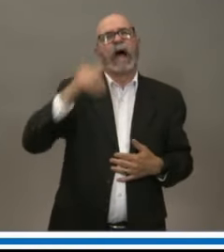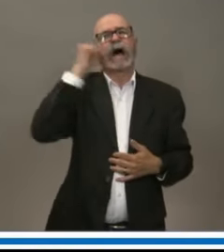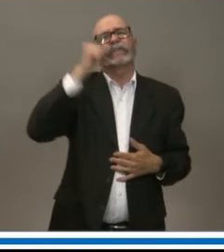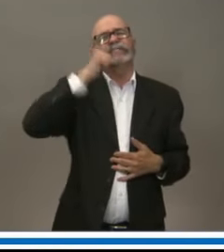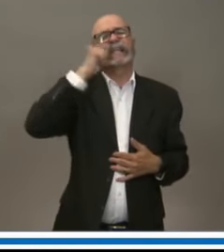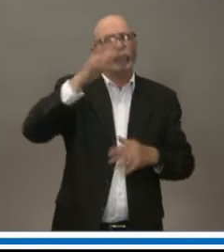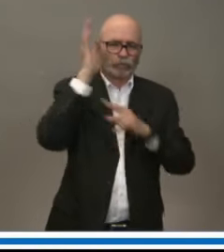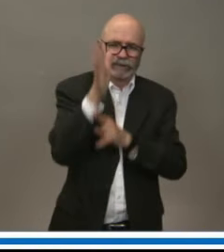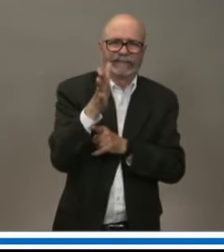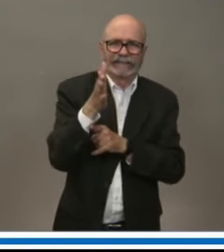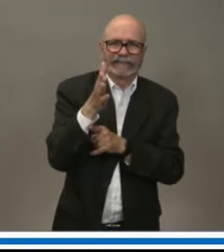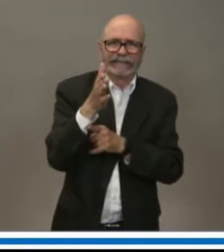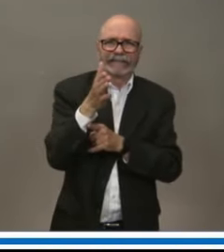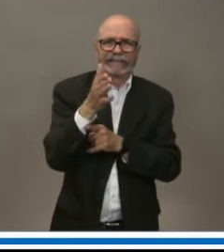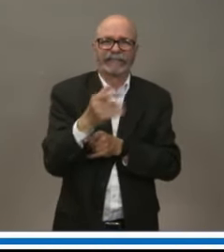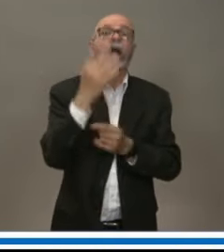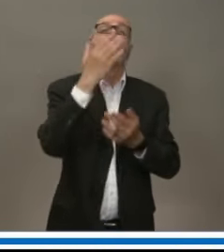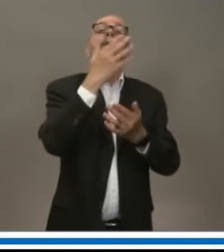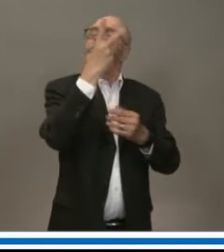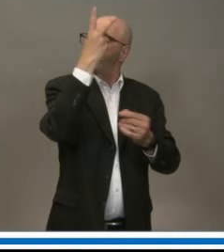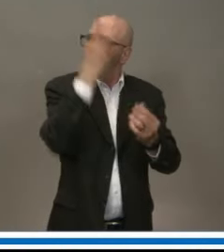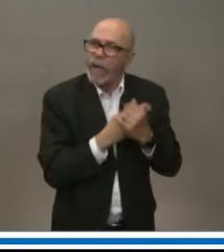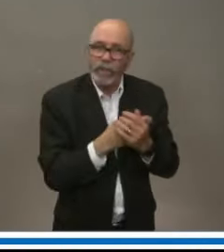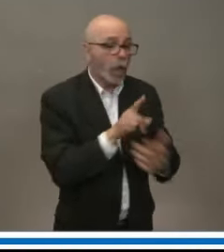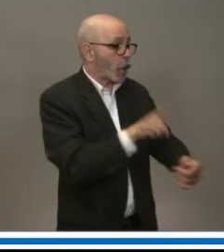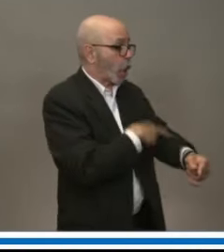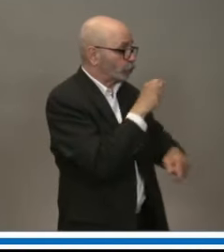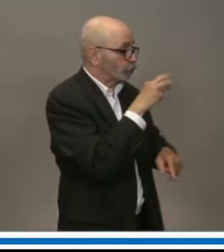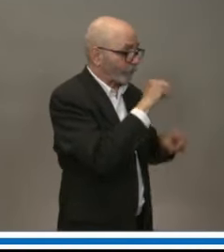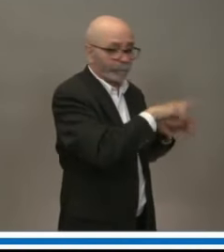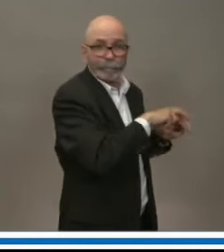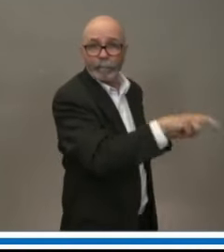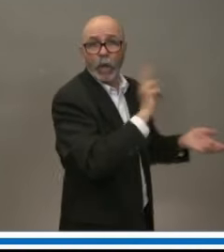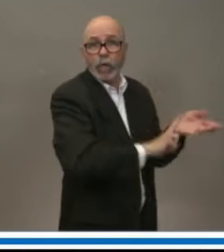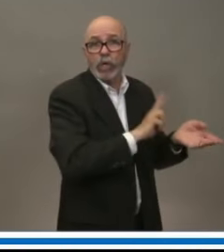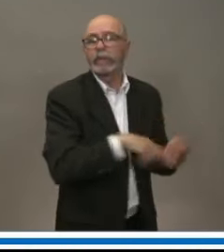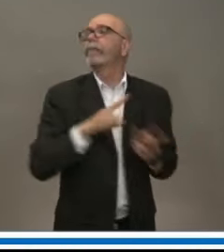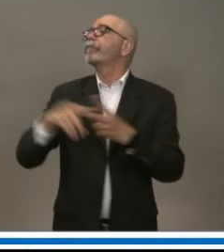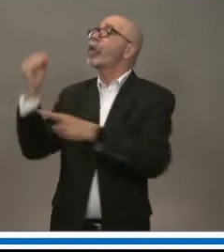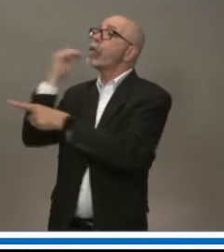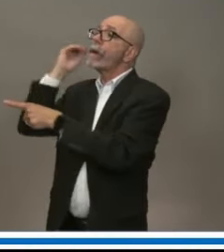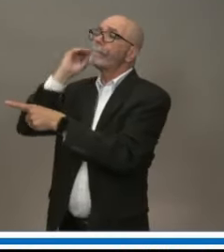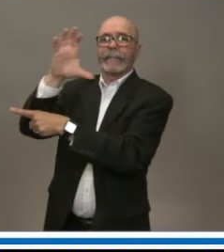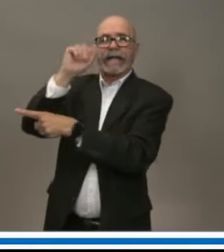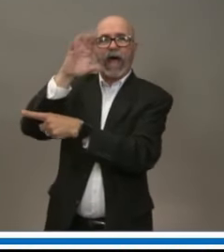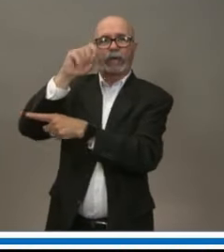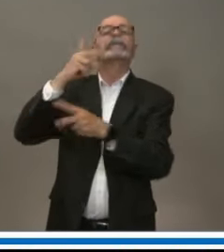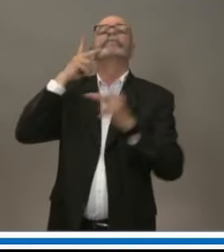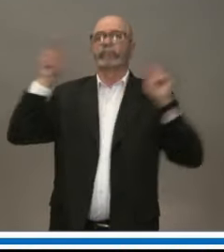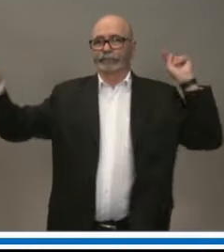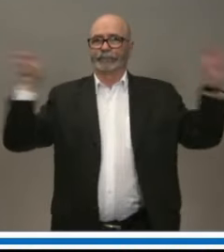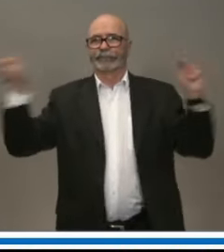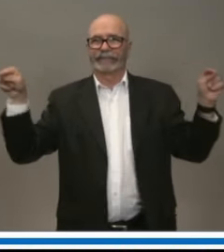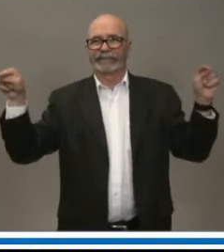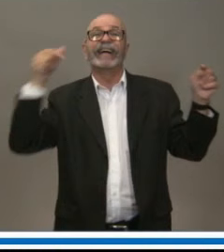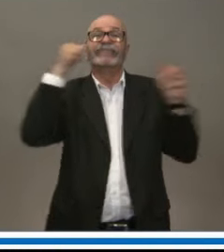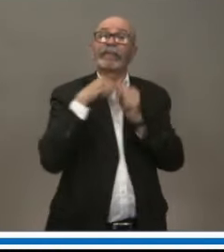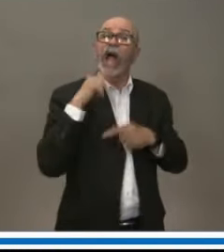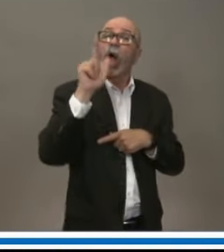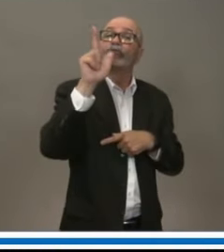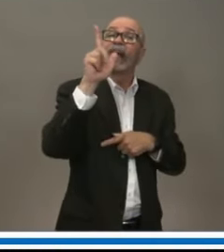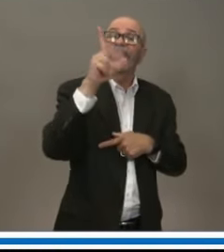both long-term care and home care. So the 23 staff that we're reporting today, that's a combination of